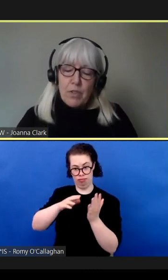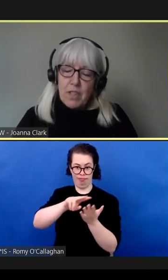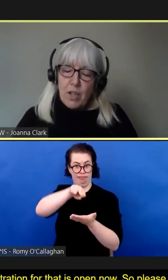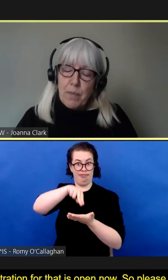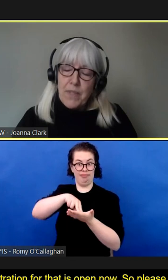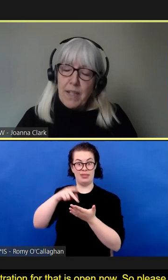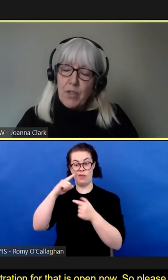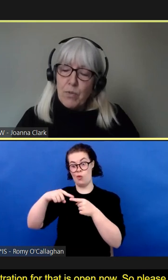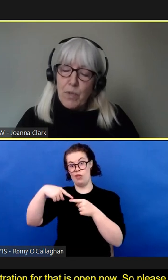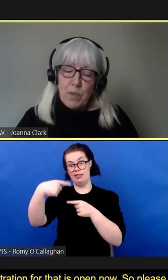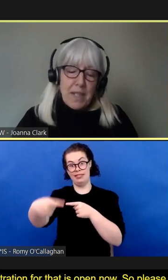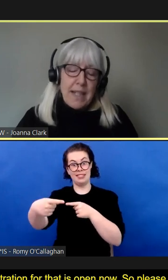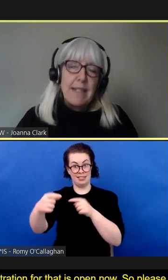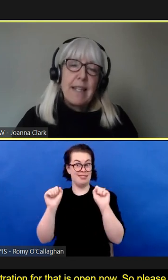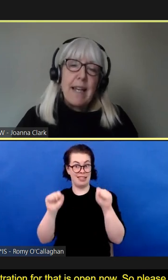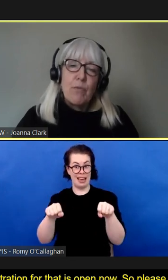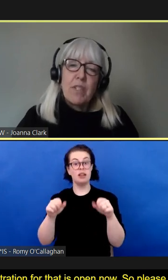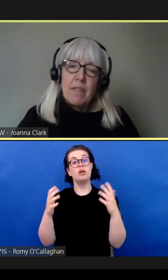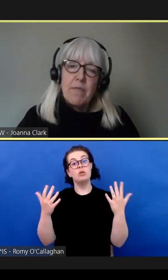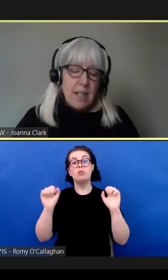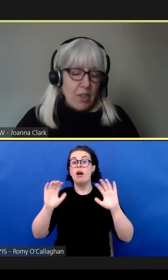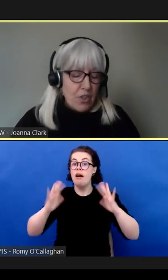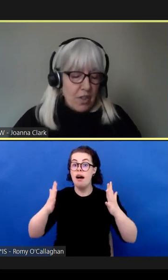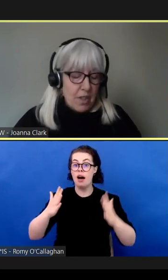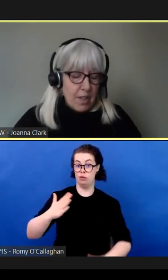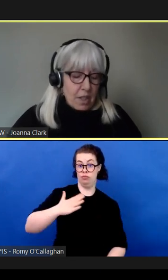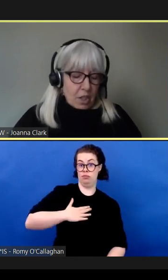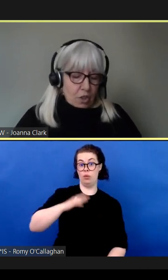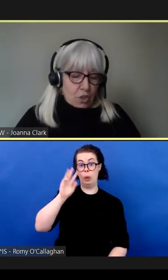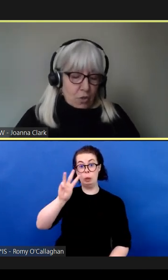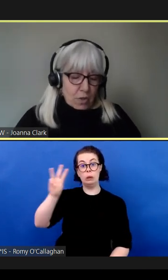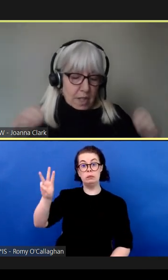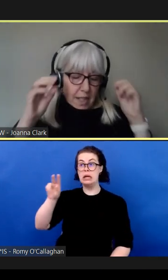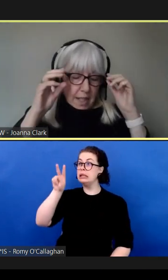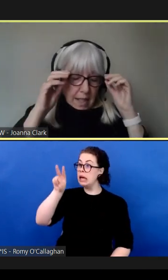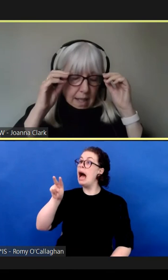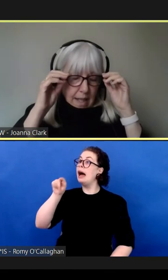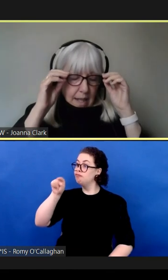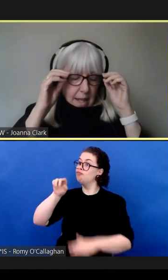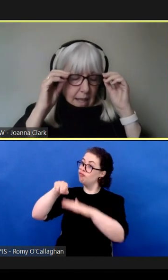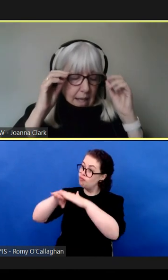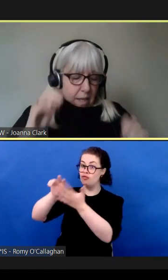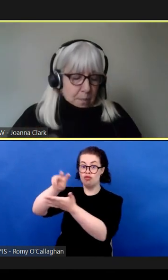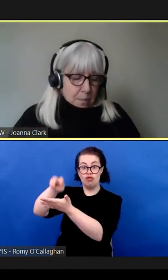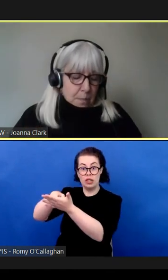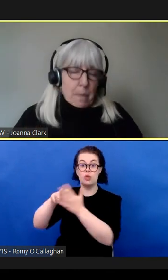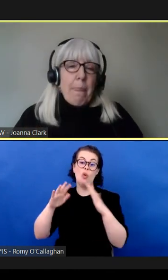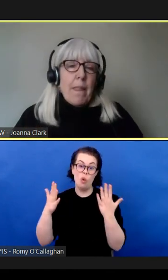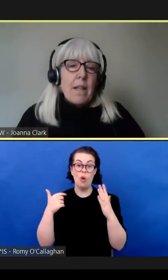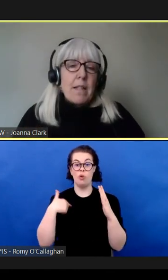have a look at our website, or we will be sending out invitations shortly.